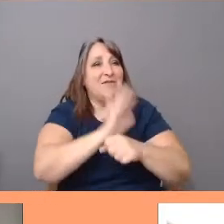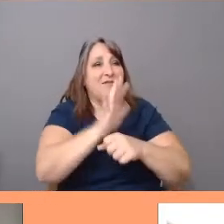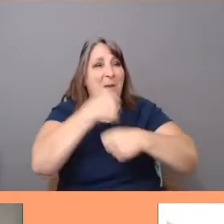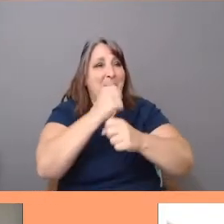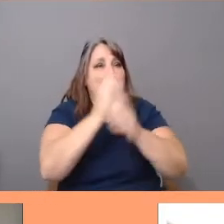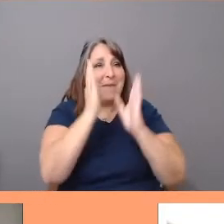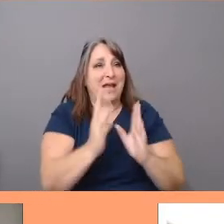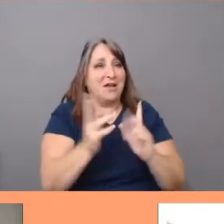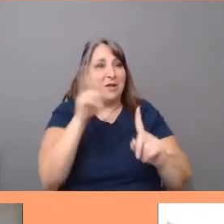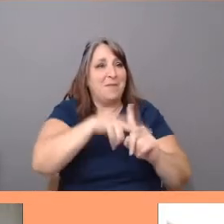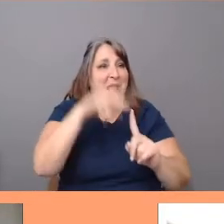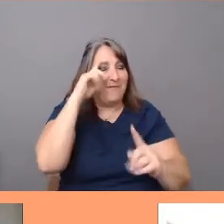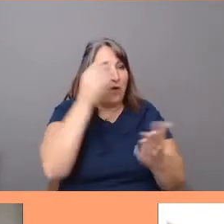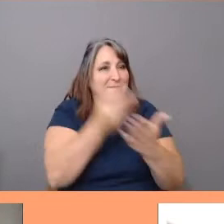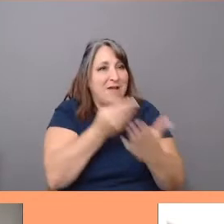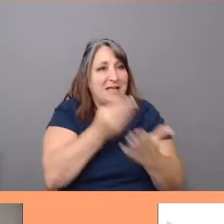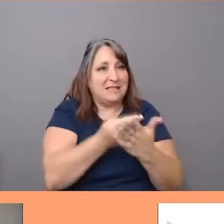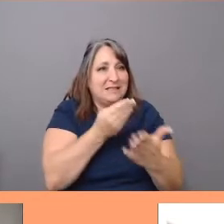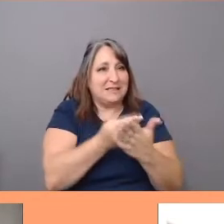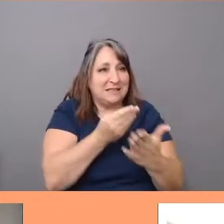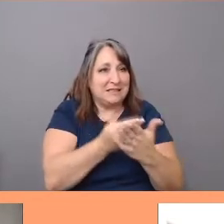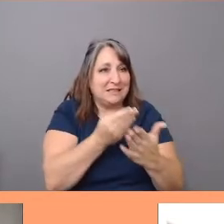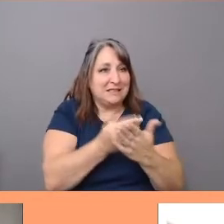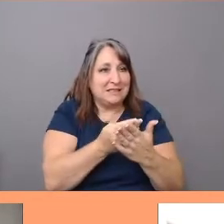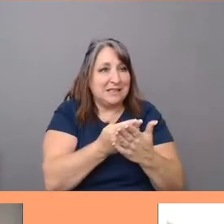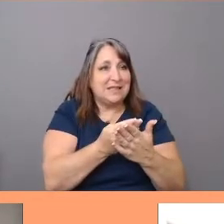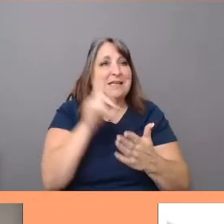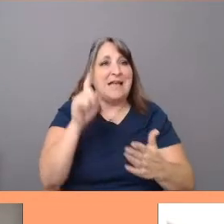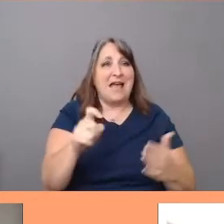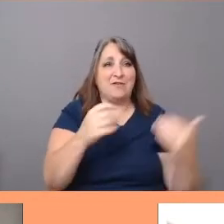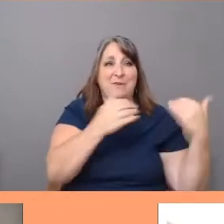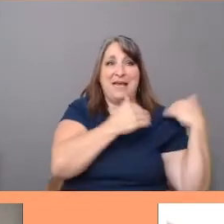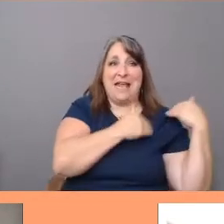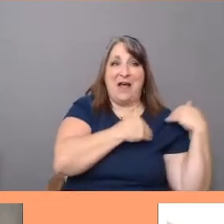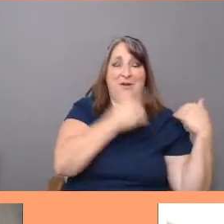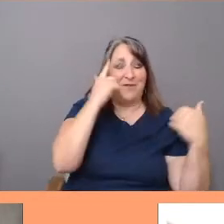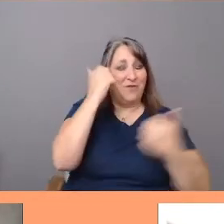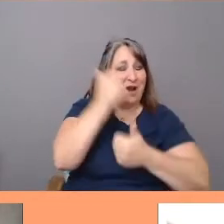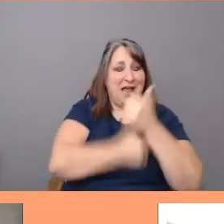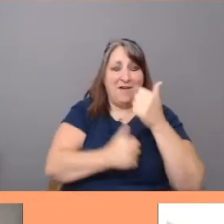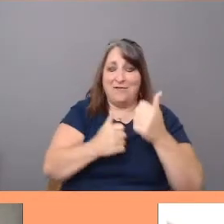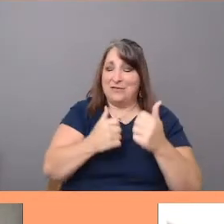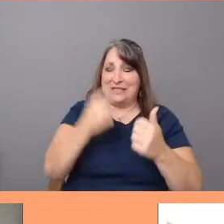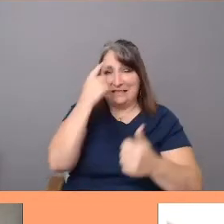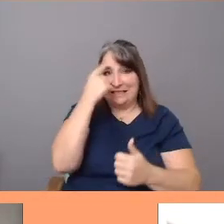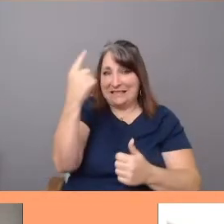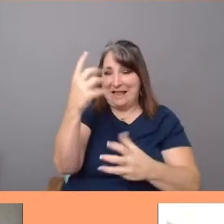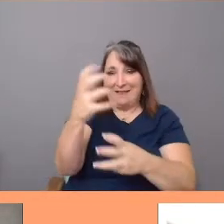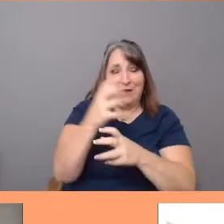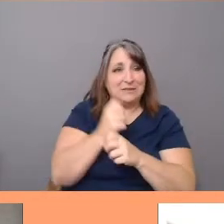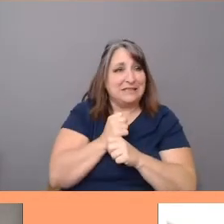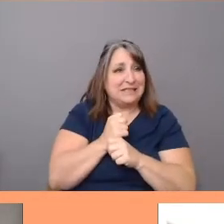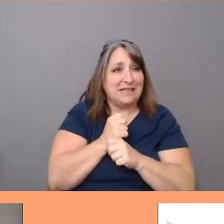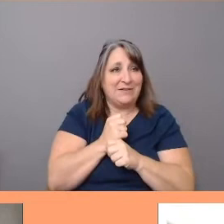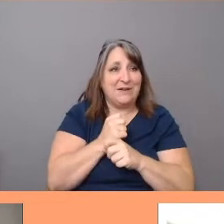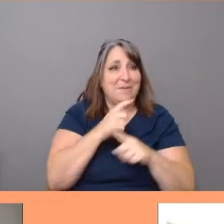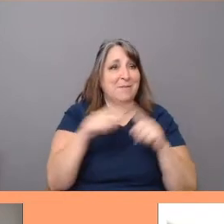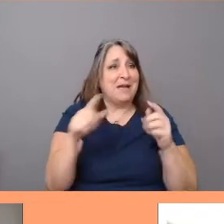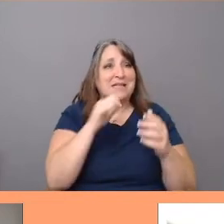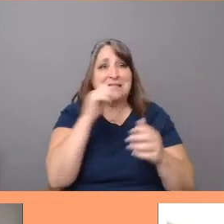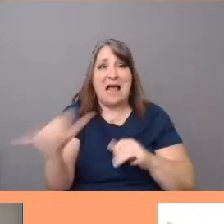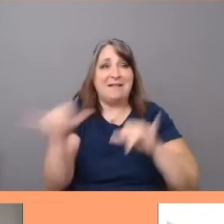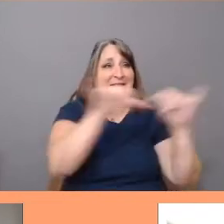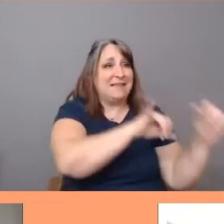funds. They have to be accountable of every cent that they receive, but it's not the same way the